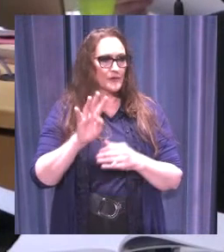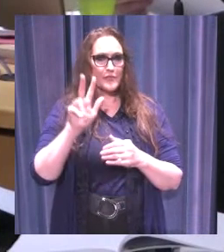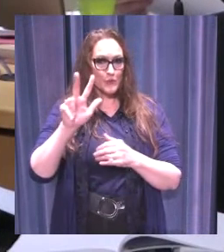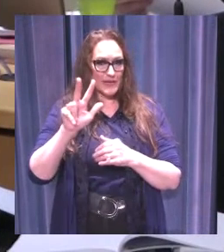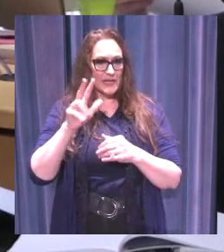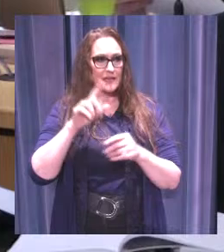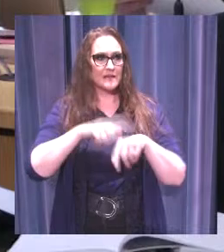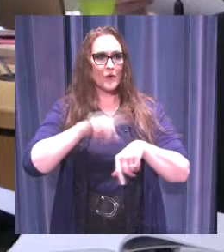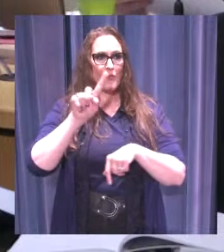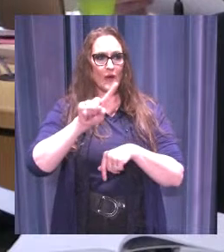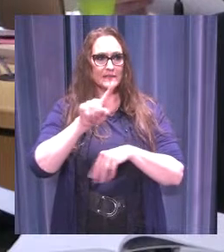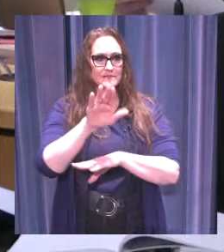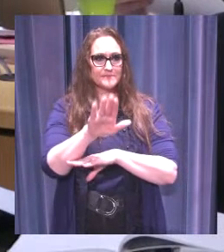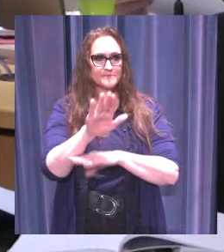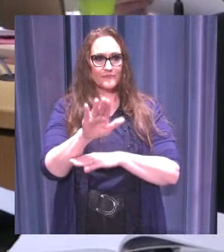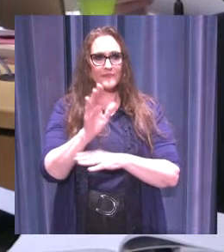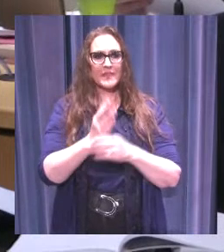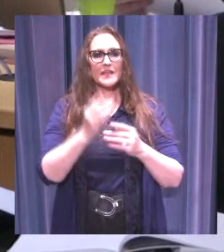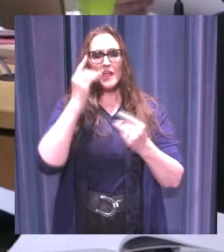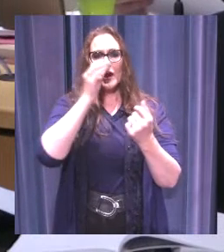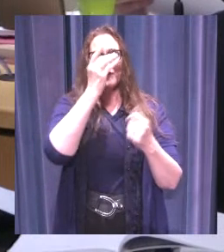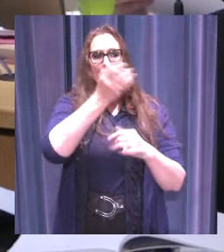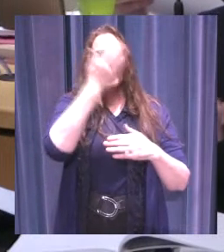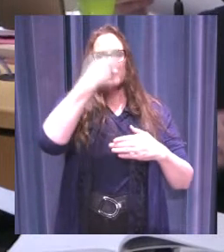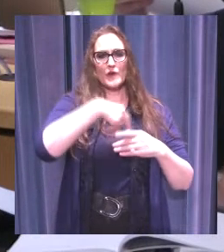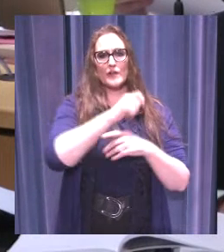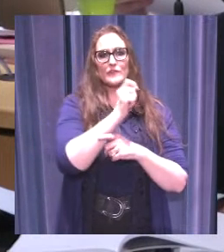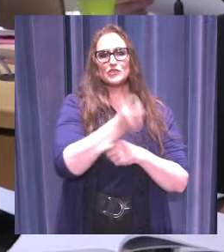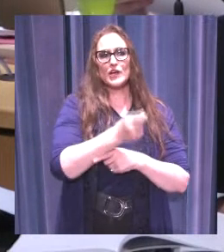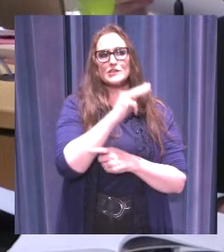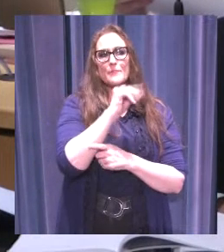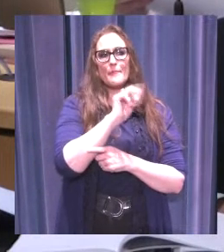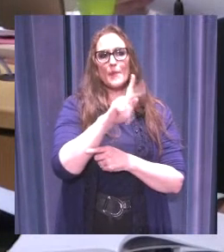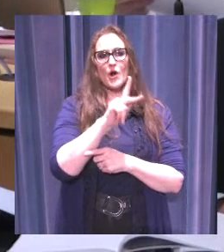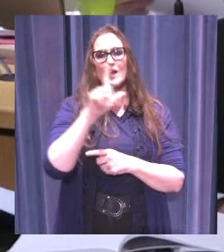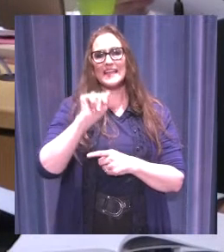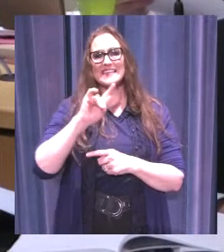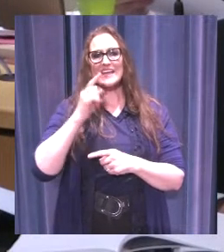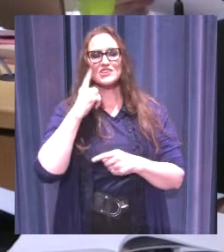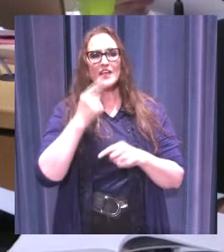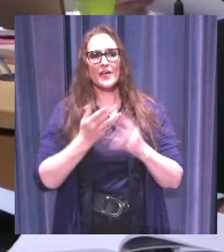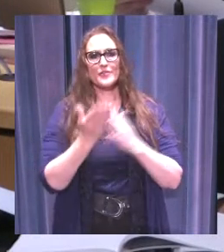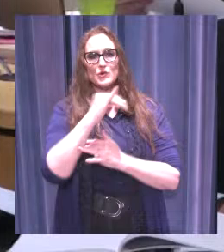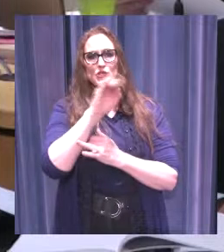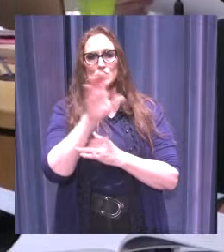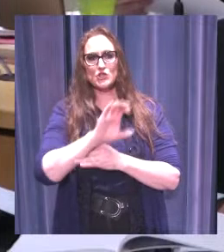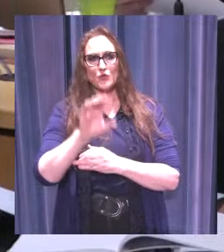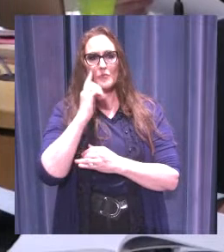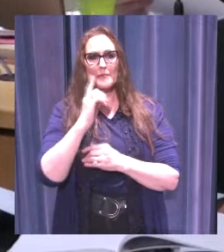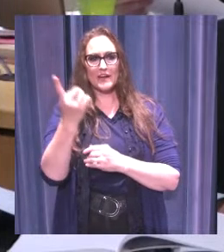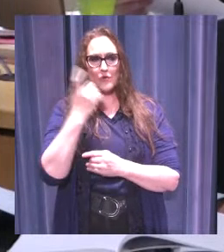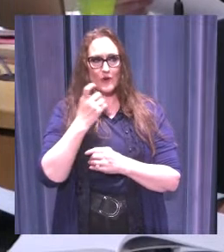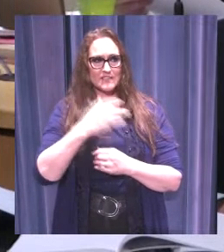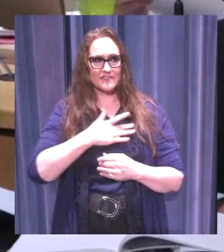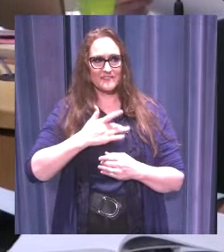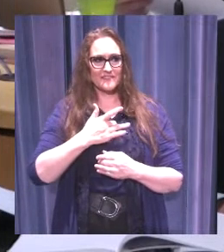2023 at 1 p.m. before Judge Mark Lachna via Zoom. Should you have any questions concerning this letter, please feel free to contact our